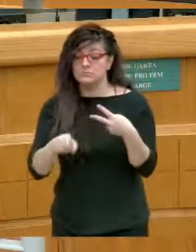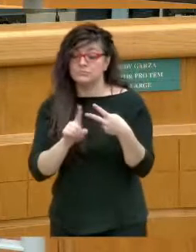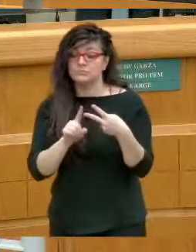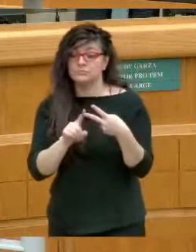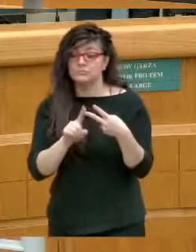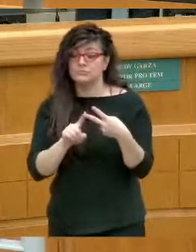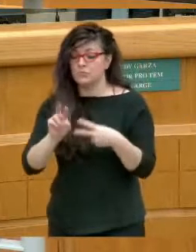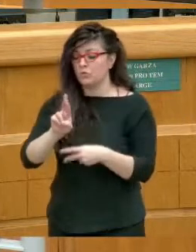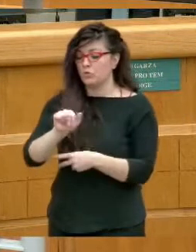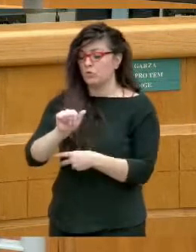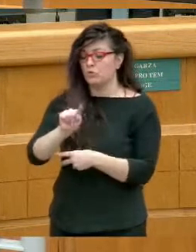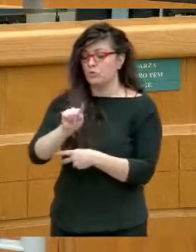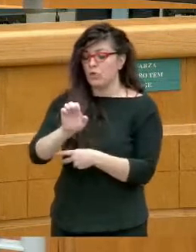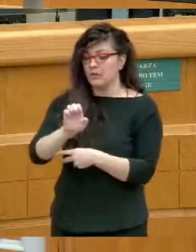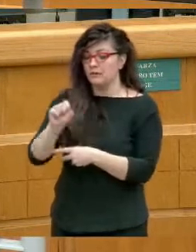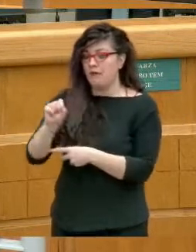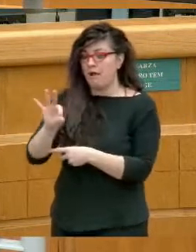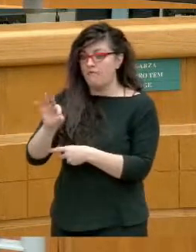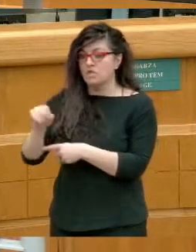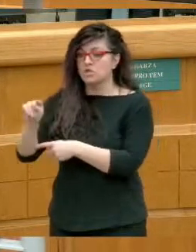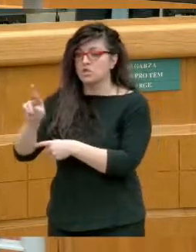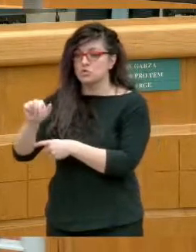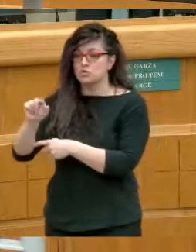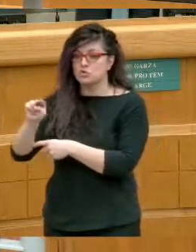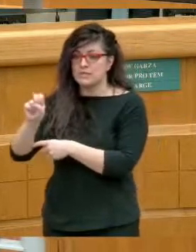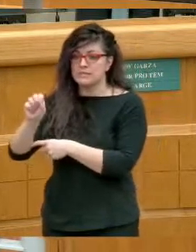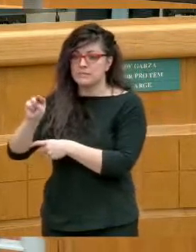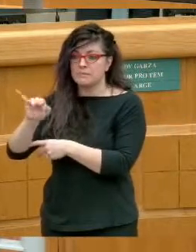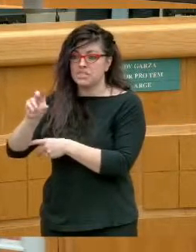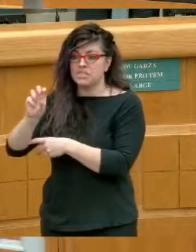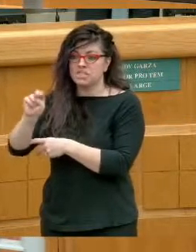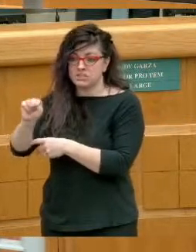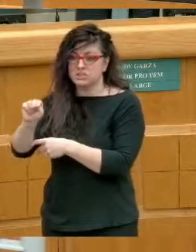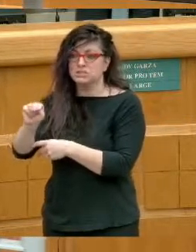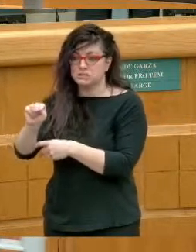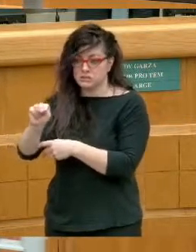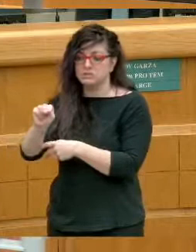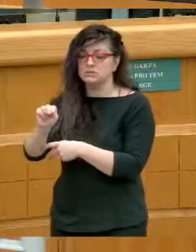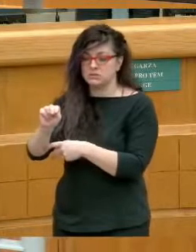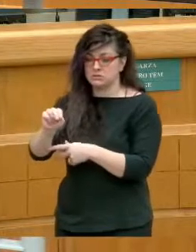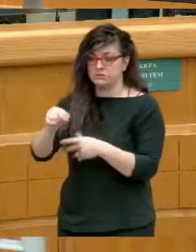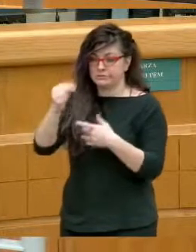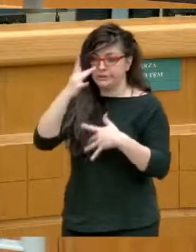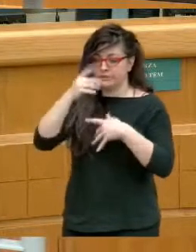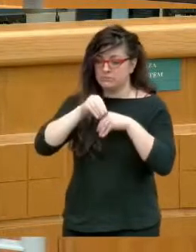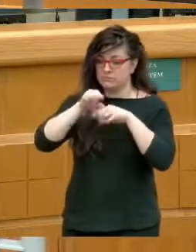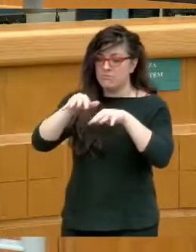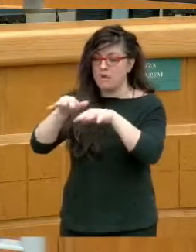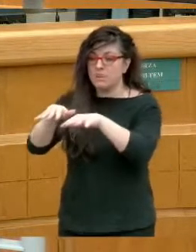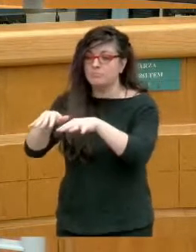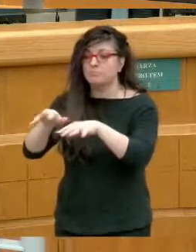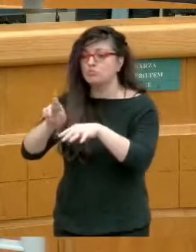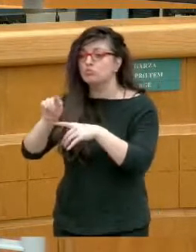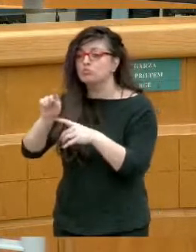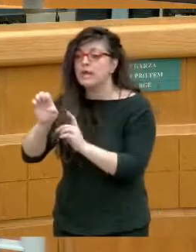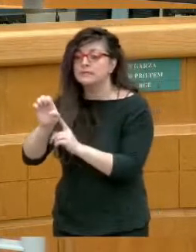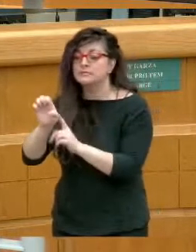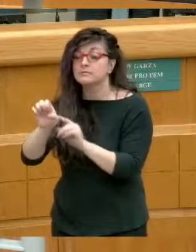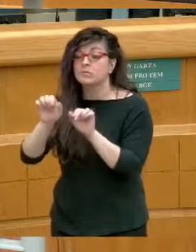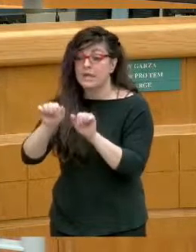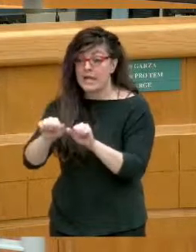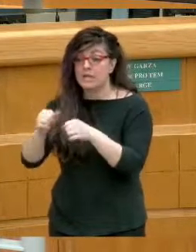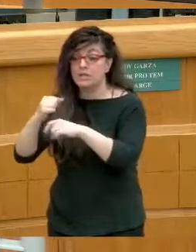the rate of transmission also can have even a more devastating impact or positive impact on the